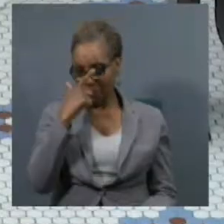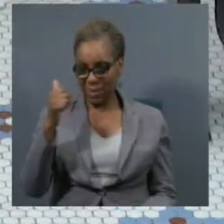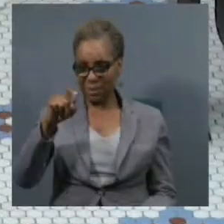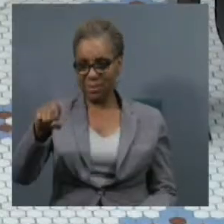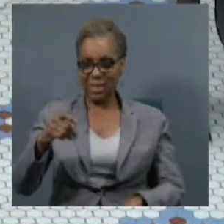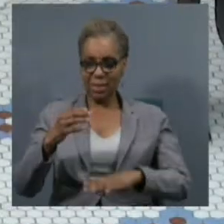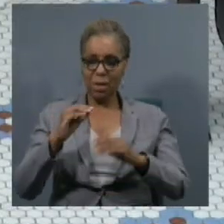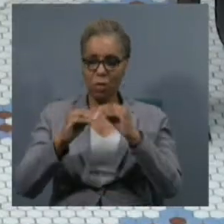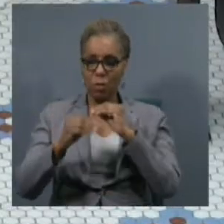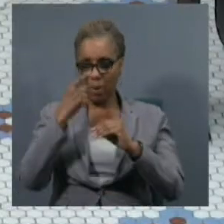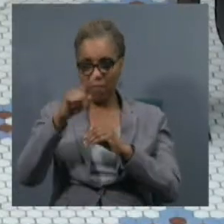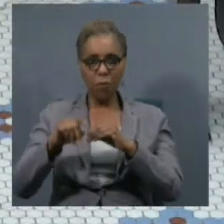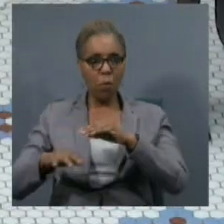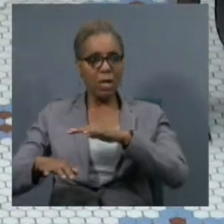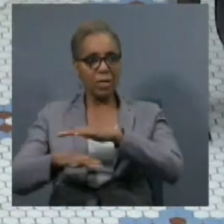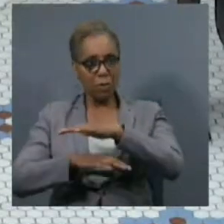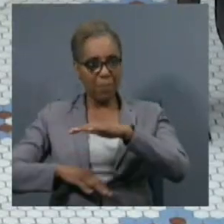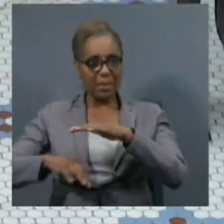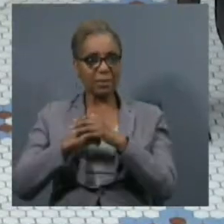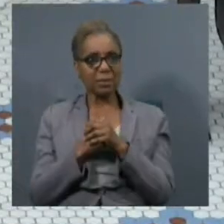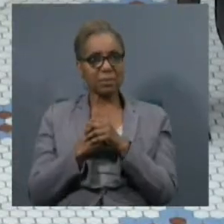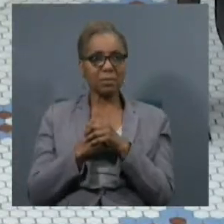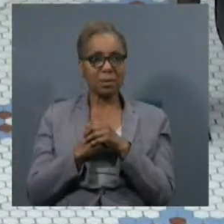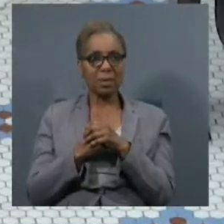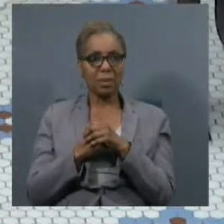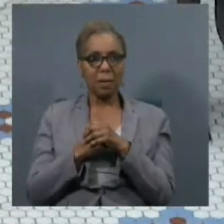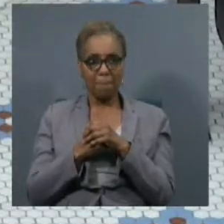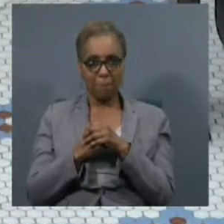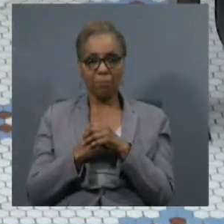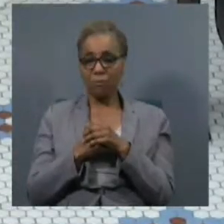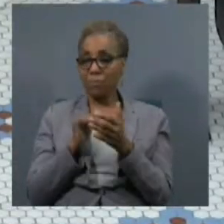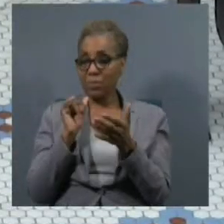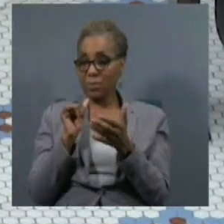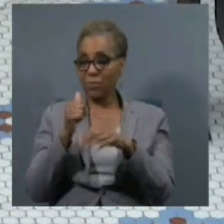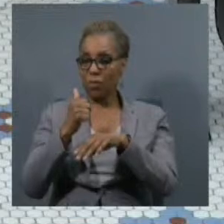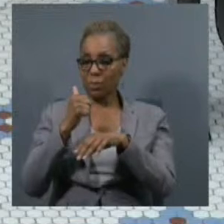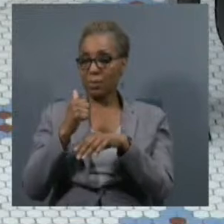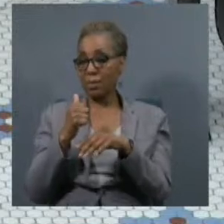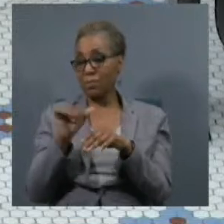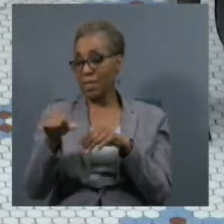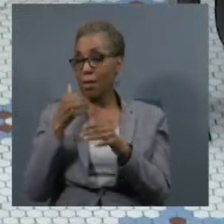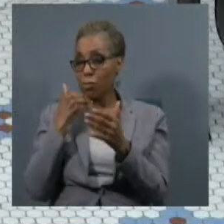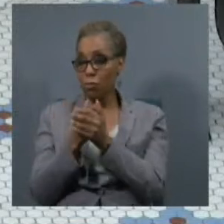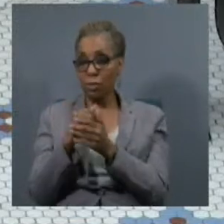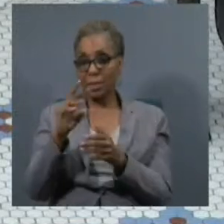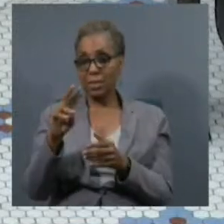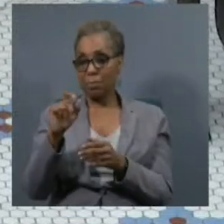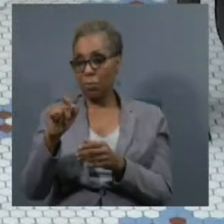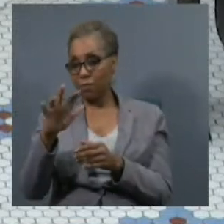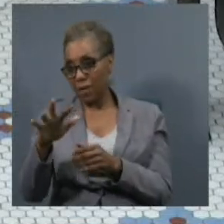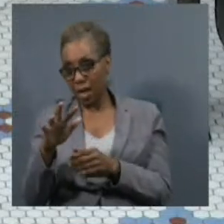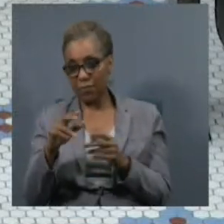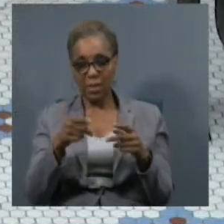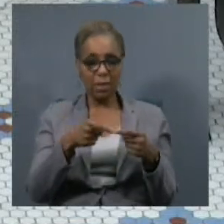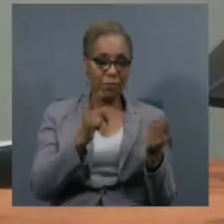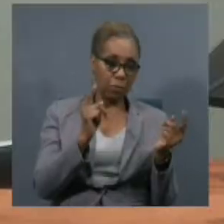repairs for your basis. And so that is a good question in terms of the 7.45 versus the 6.